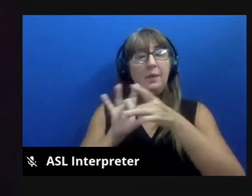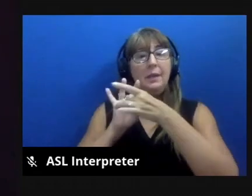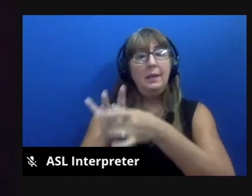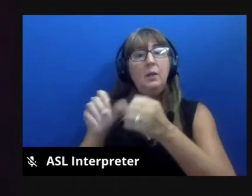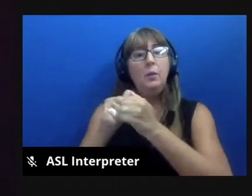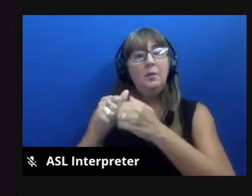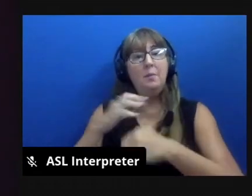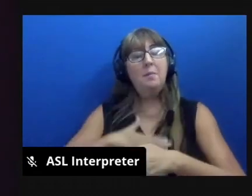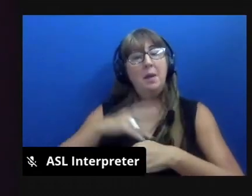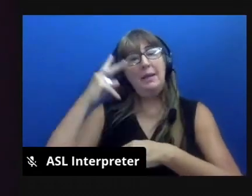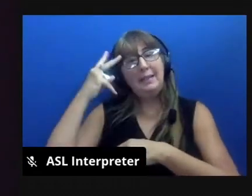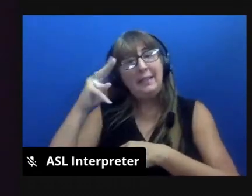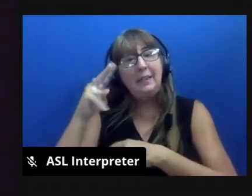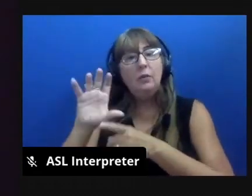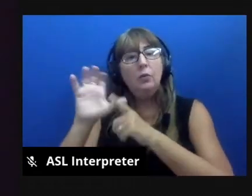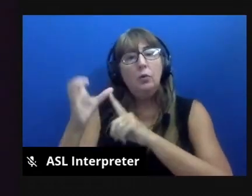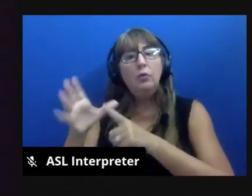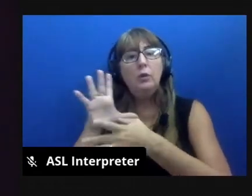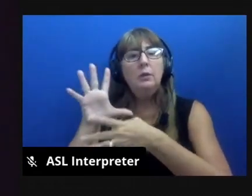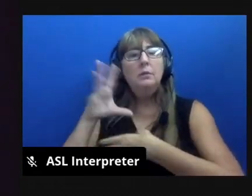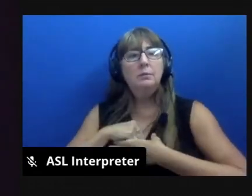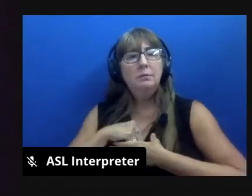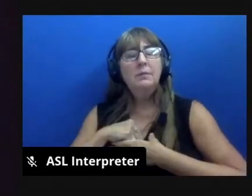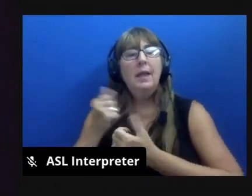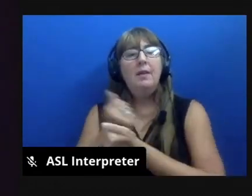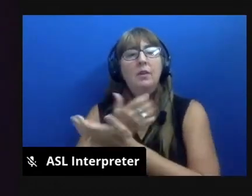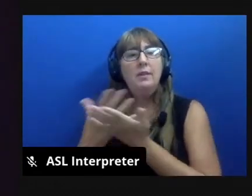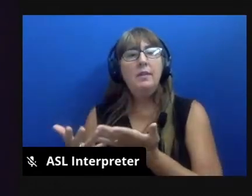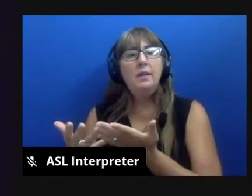Latina culture and embrace everything about that, including